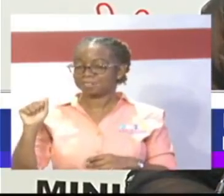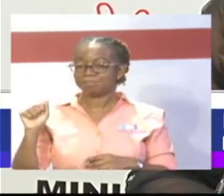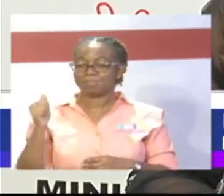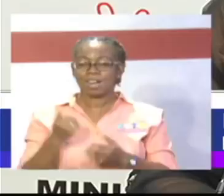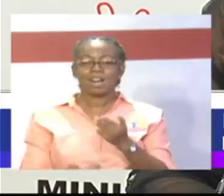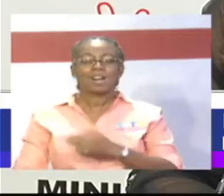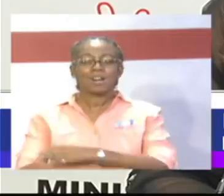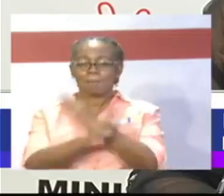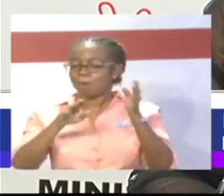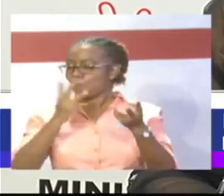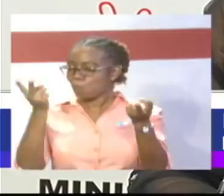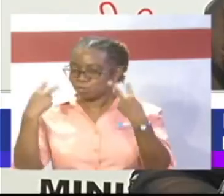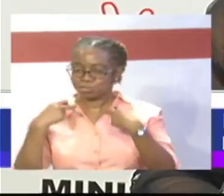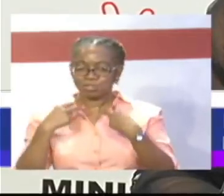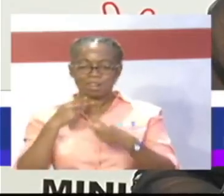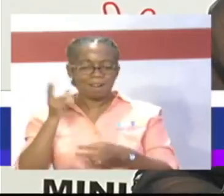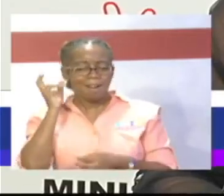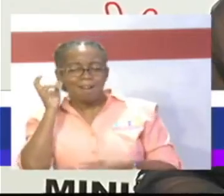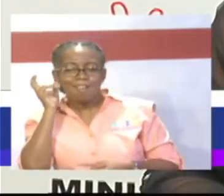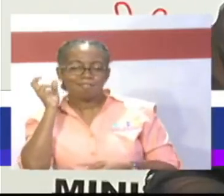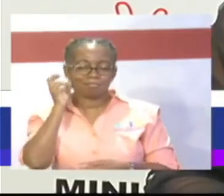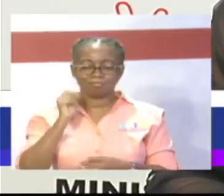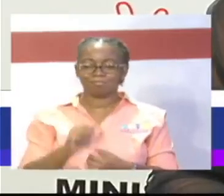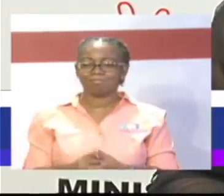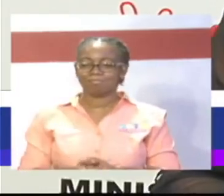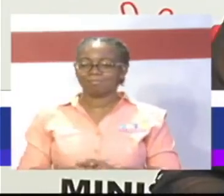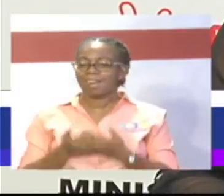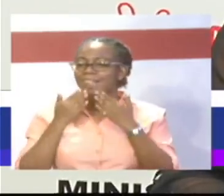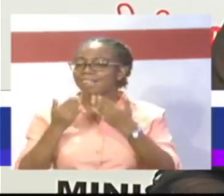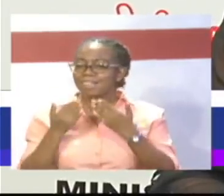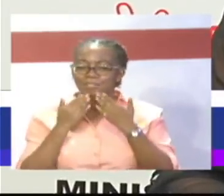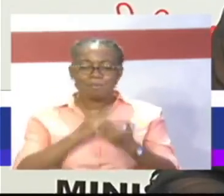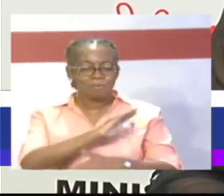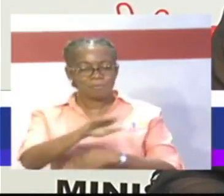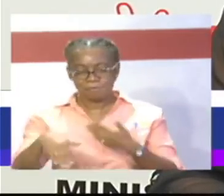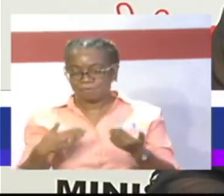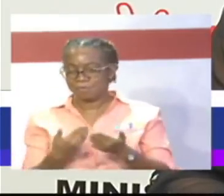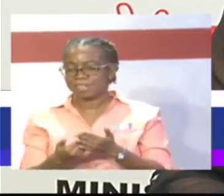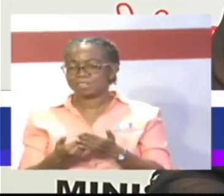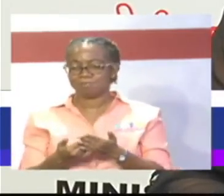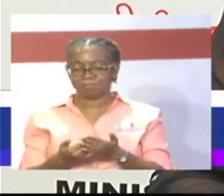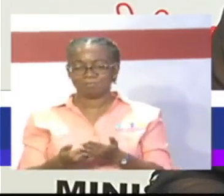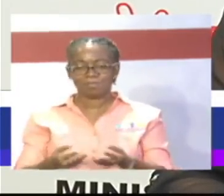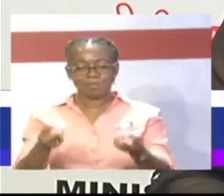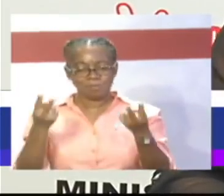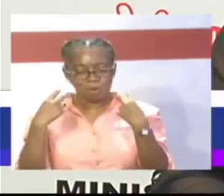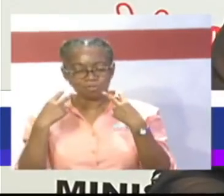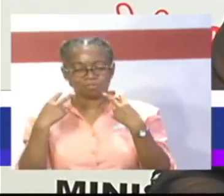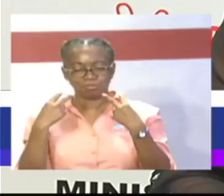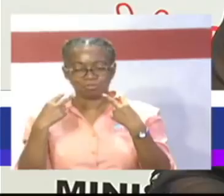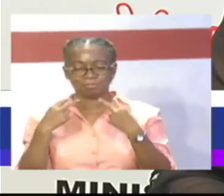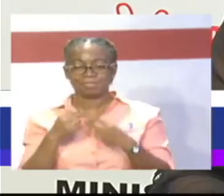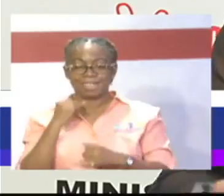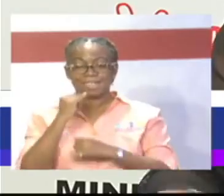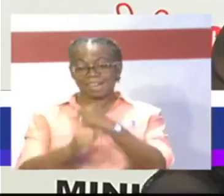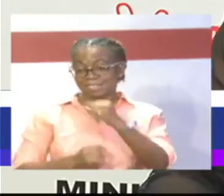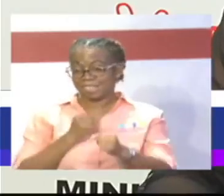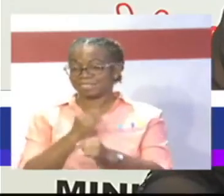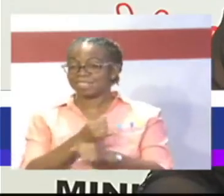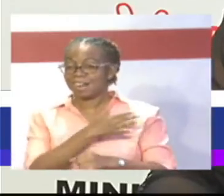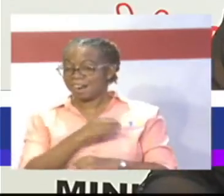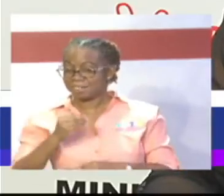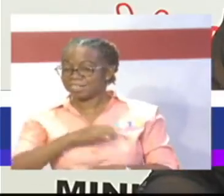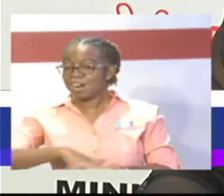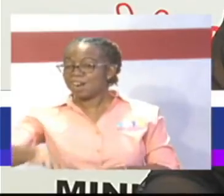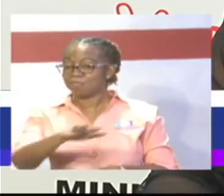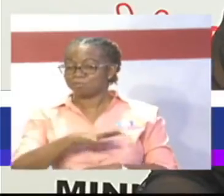our viewing and listening public, and thank you to all of you for tuning in locally and internationally as